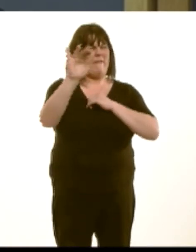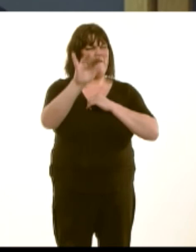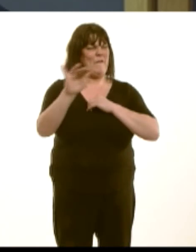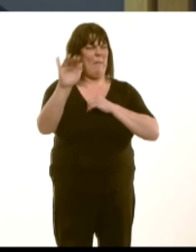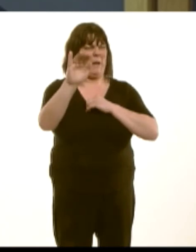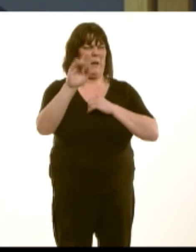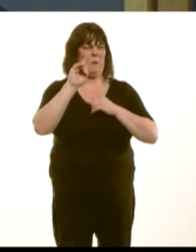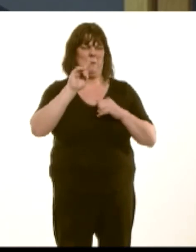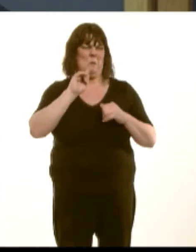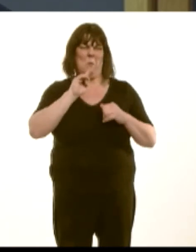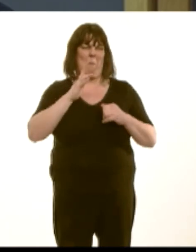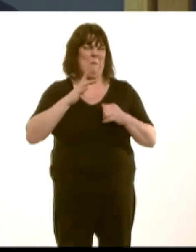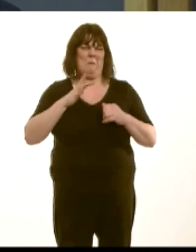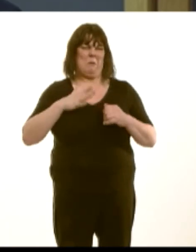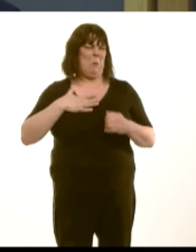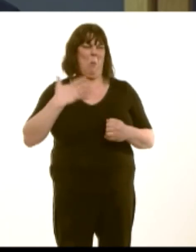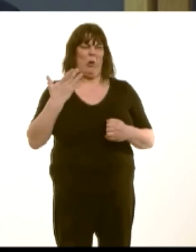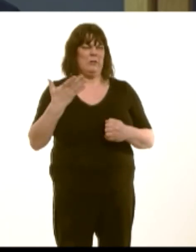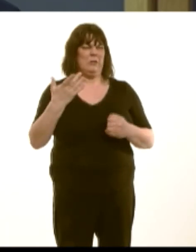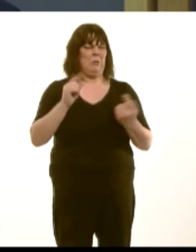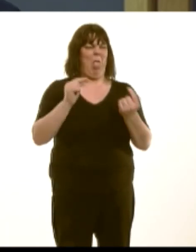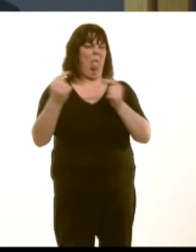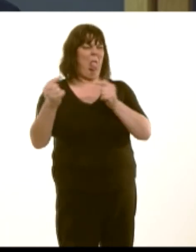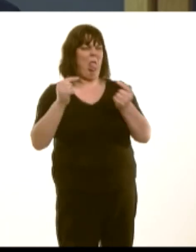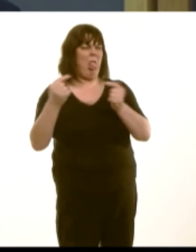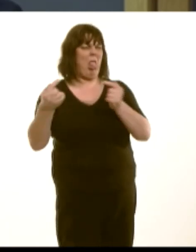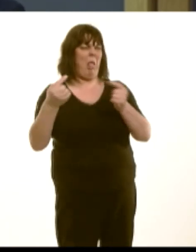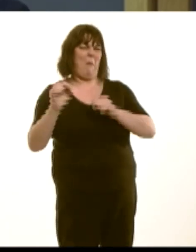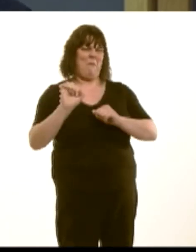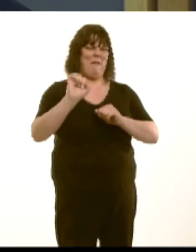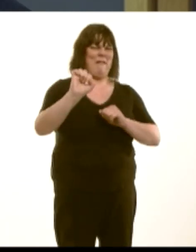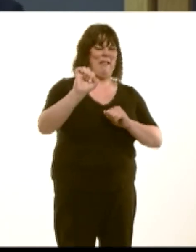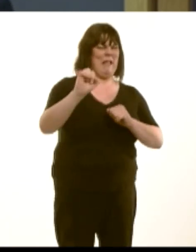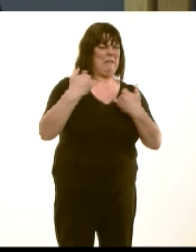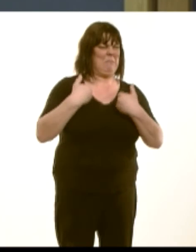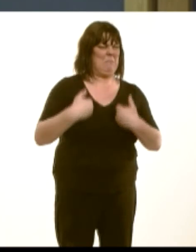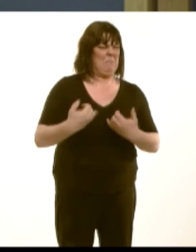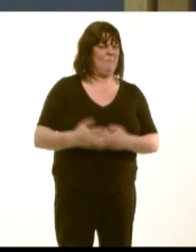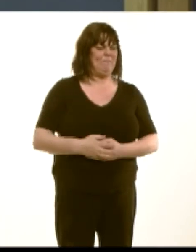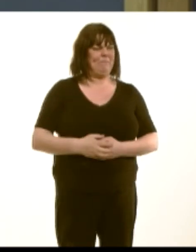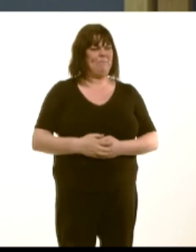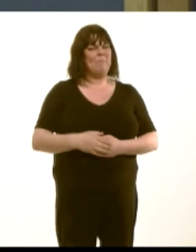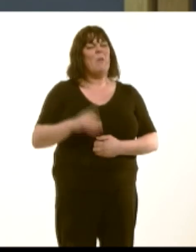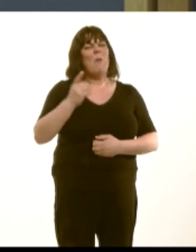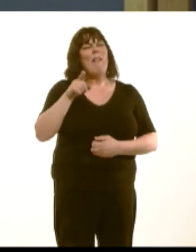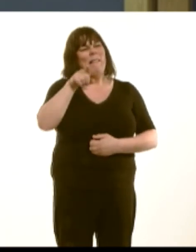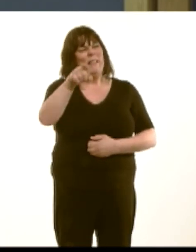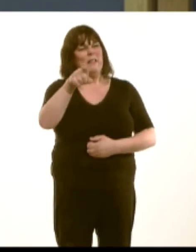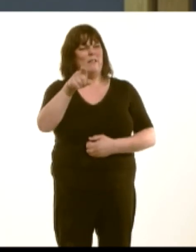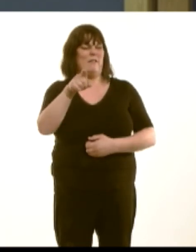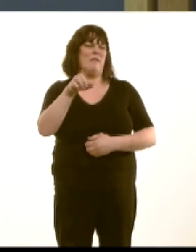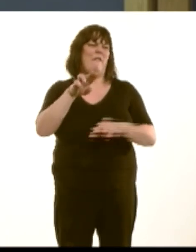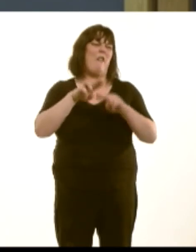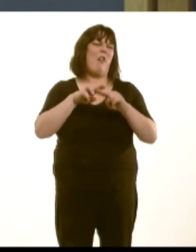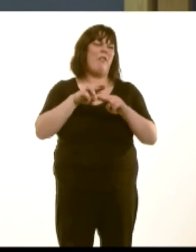of debate that we've just had on this particular case. Mr Irfon Williams is the father of a